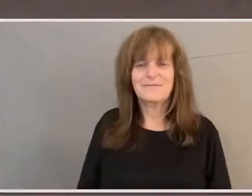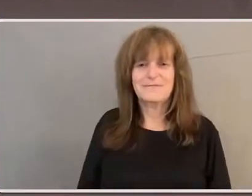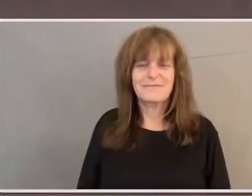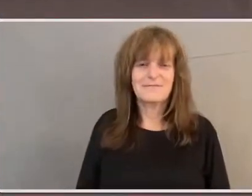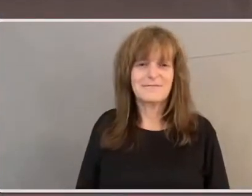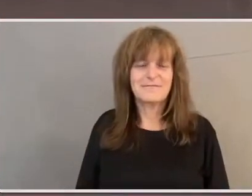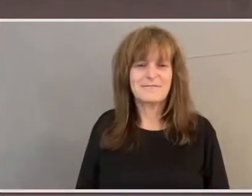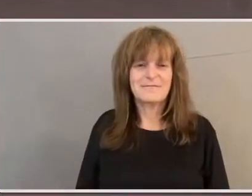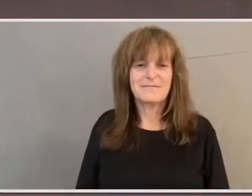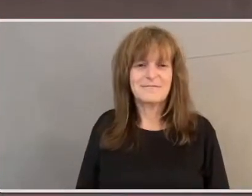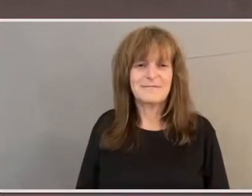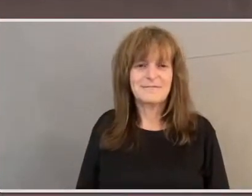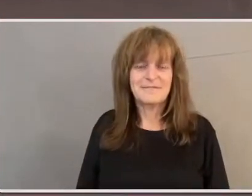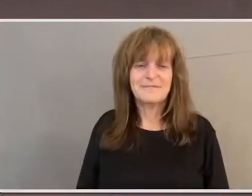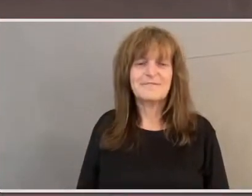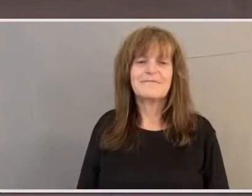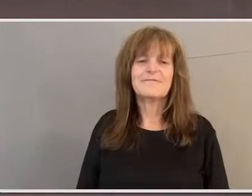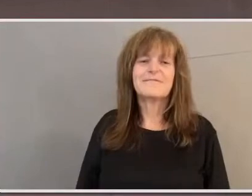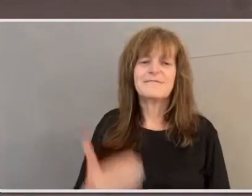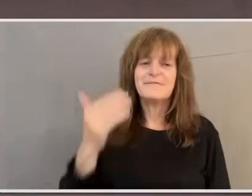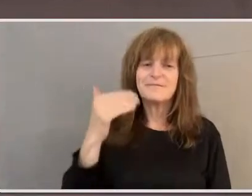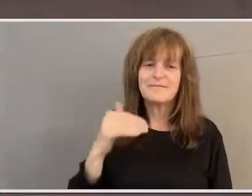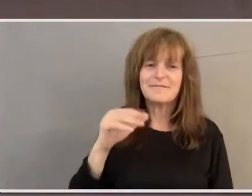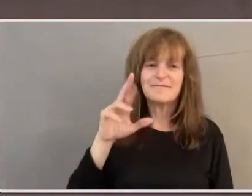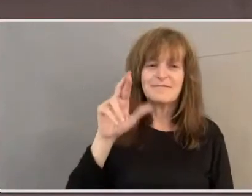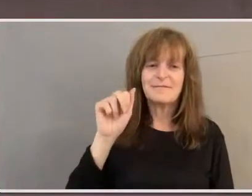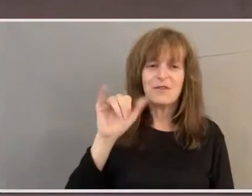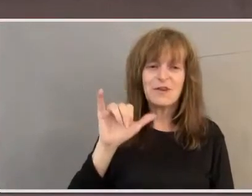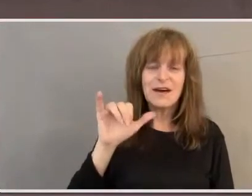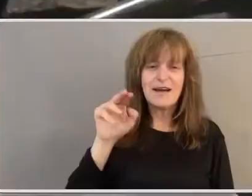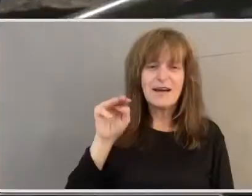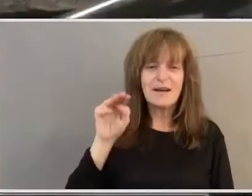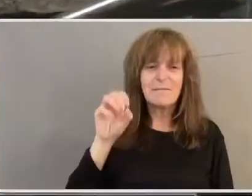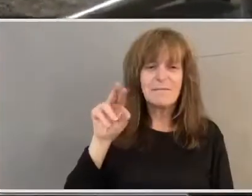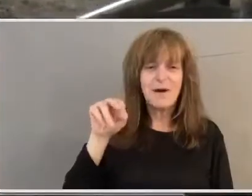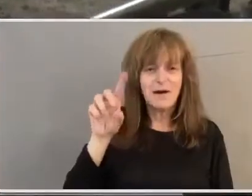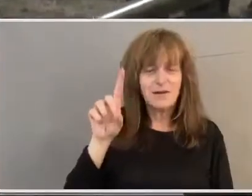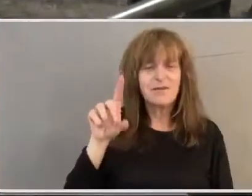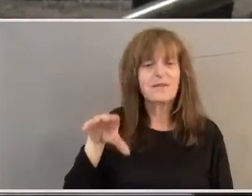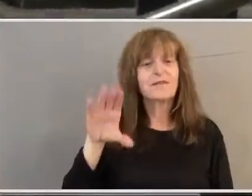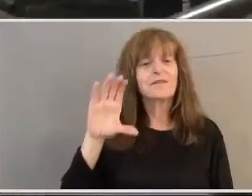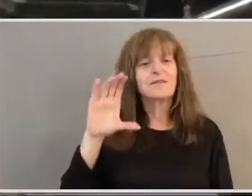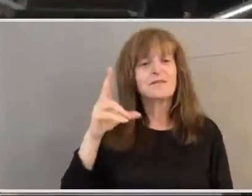Raymond Cho returns as Minister for Seniors and Accessibility.